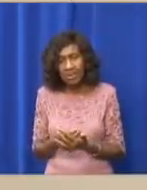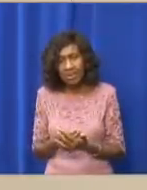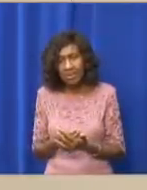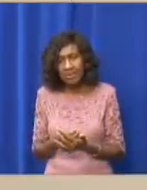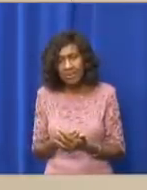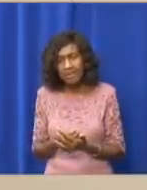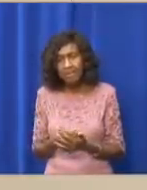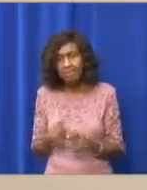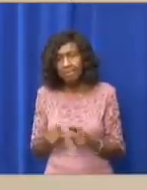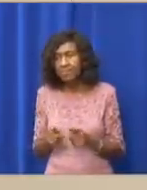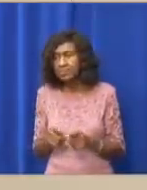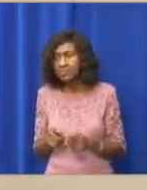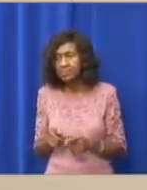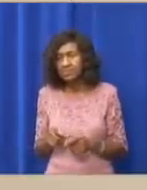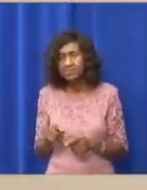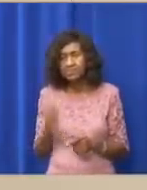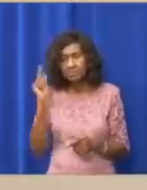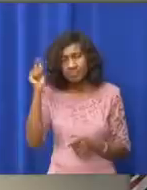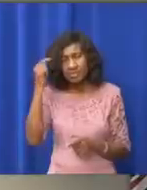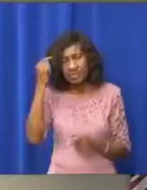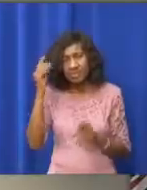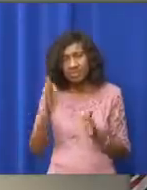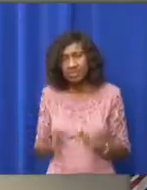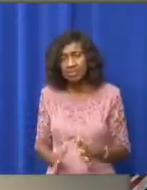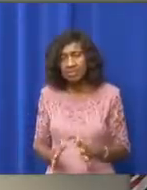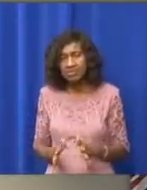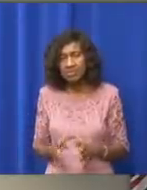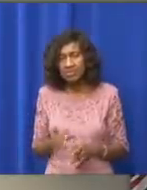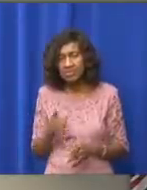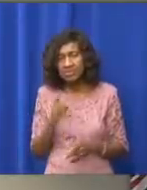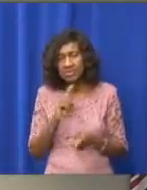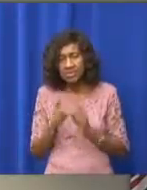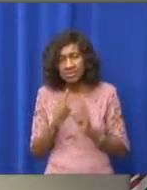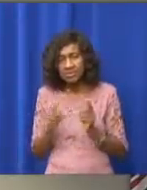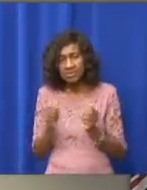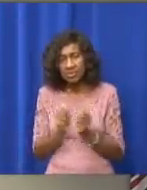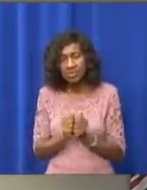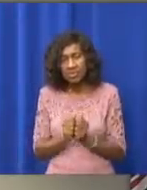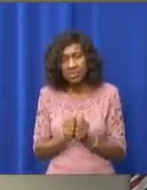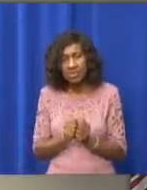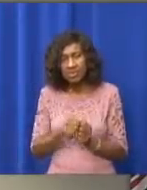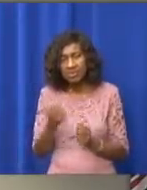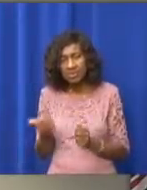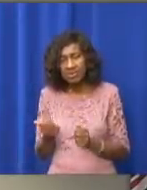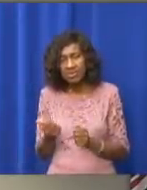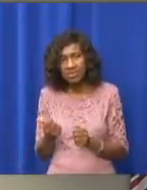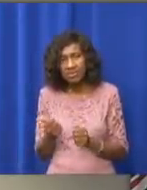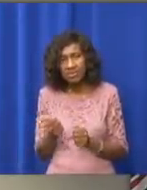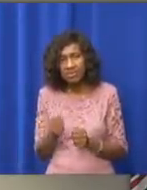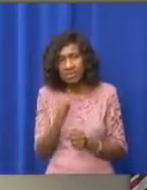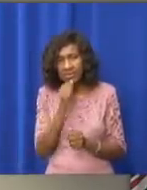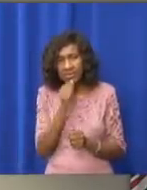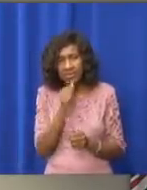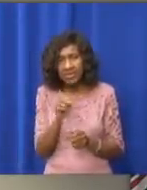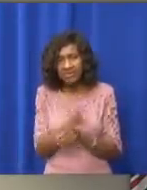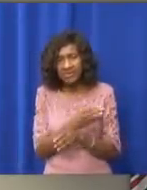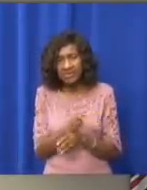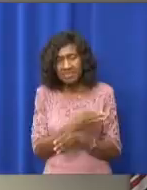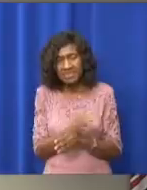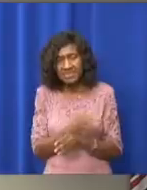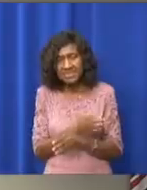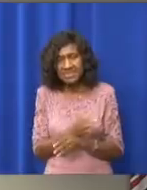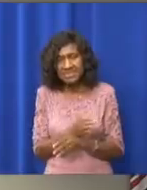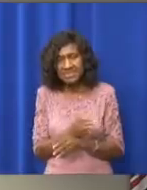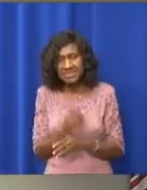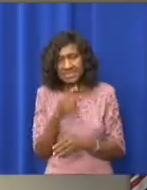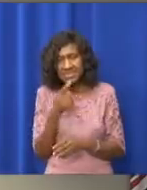I could just add to that, just from my own discussions with some of the private sector individuals involved in the fund, that I think that is something